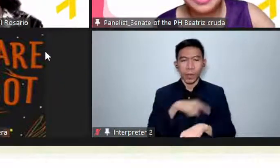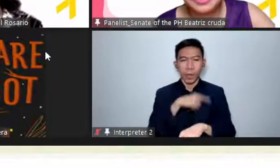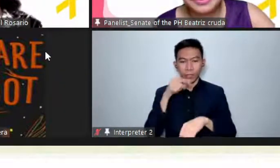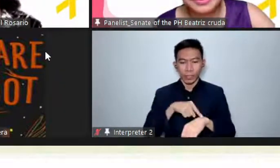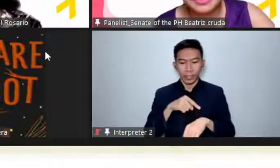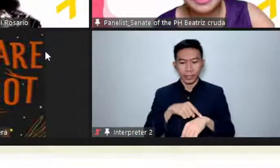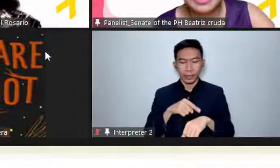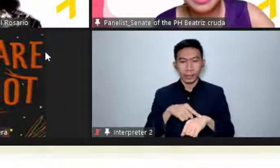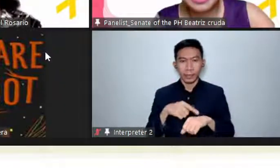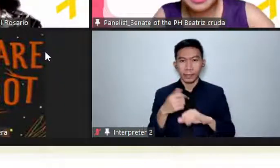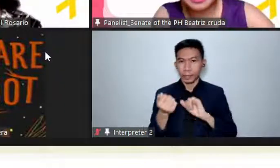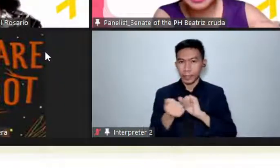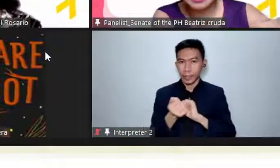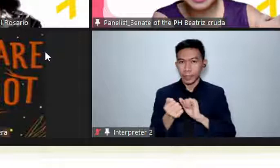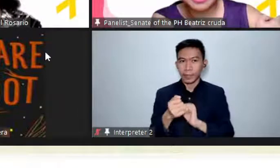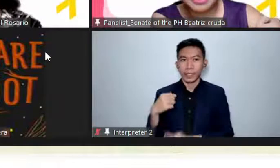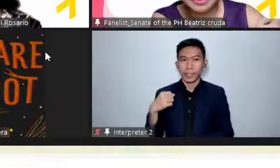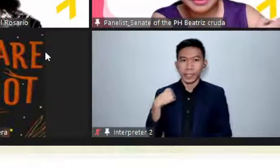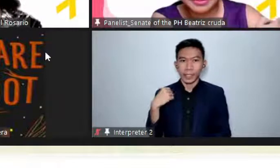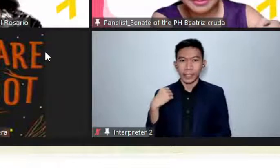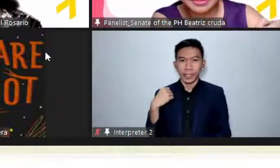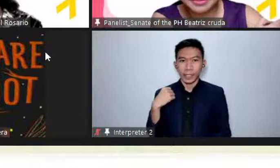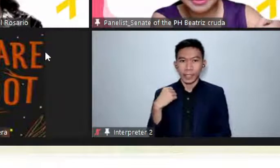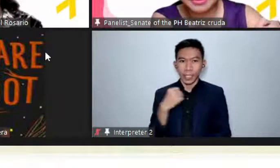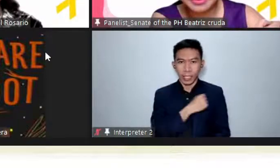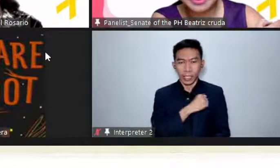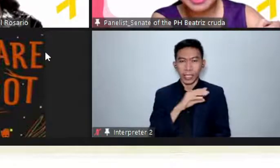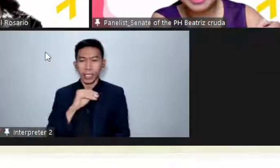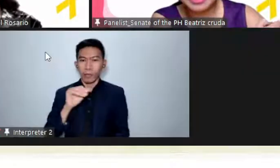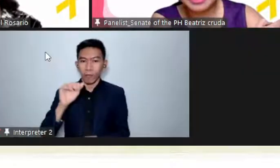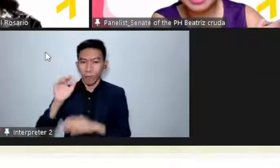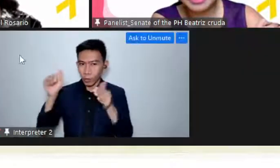the Senate and working on health.